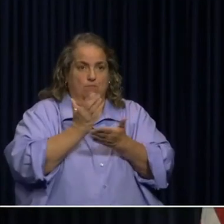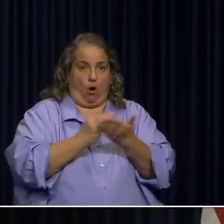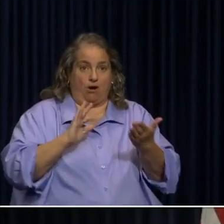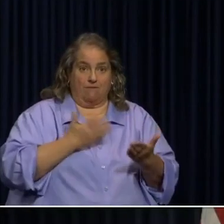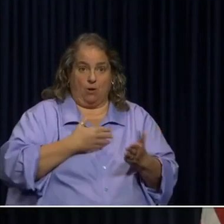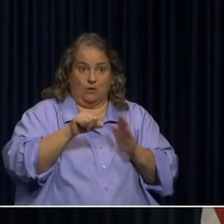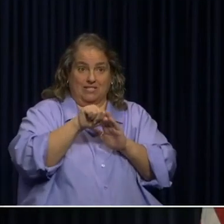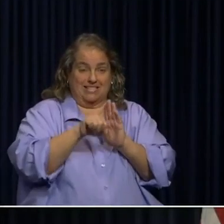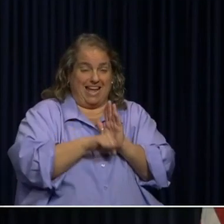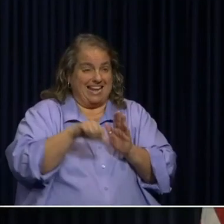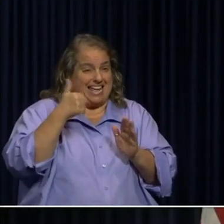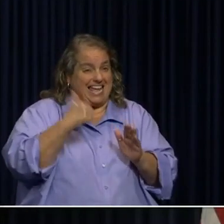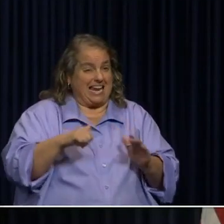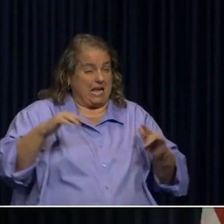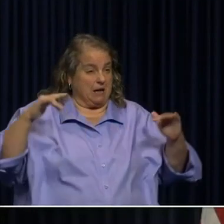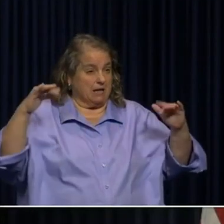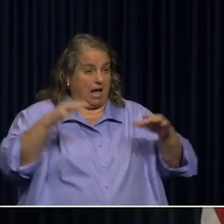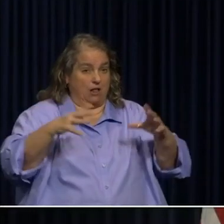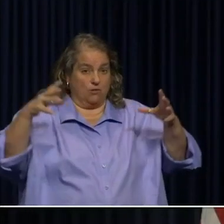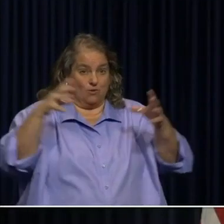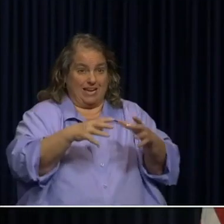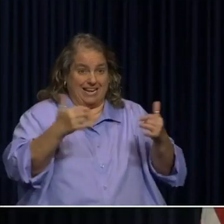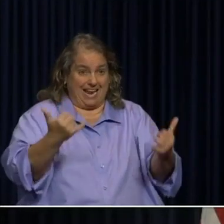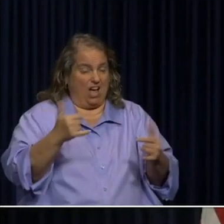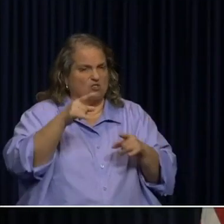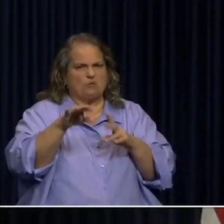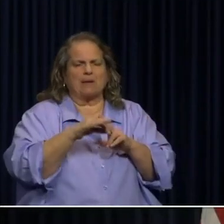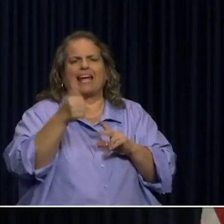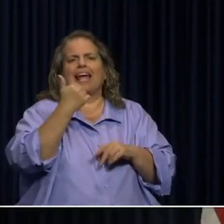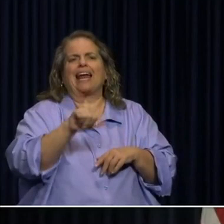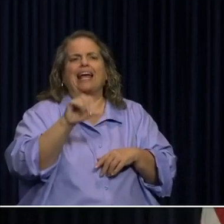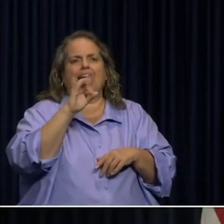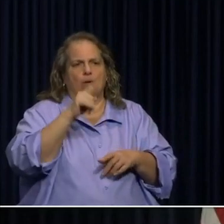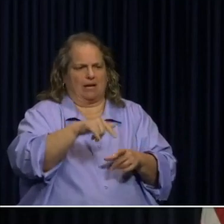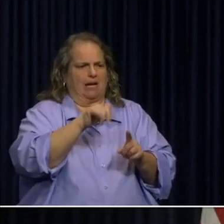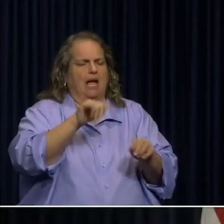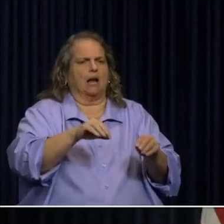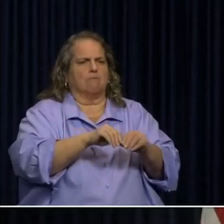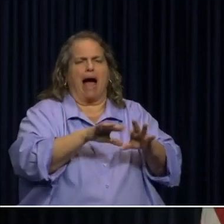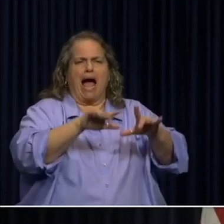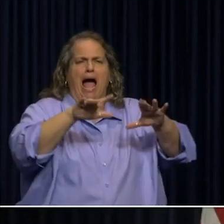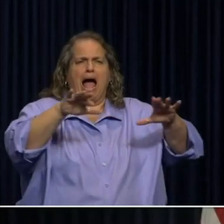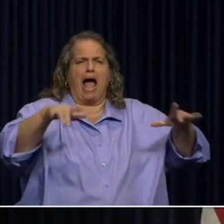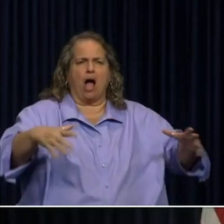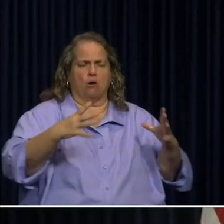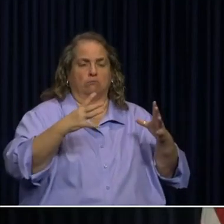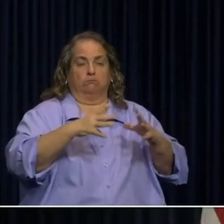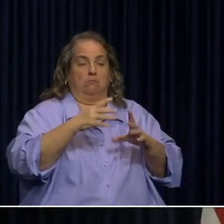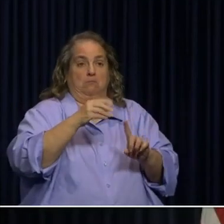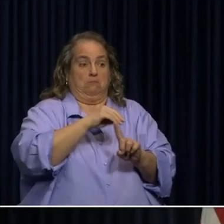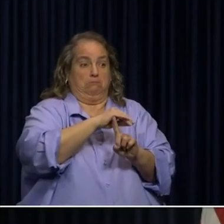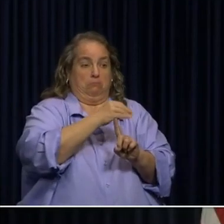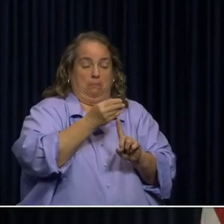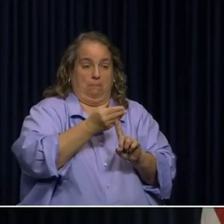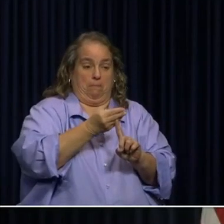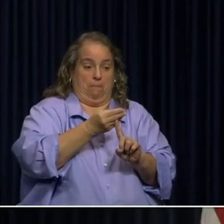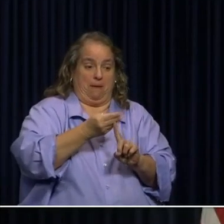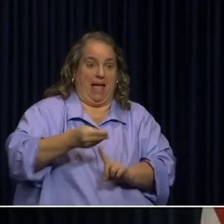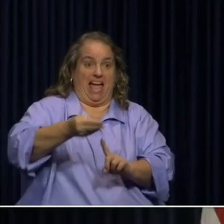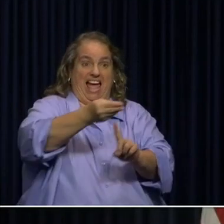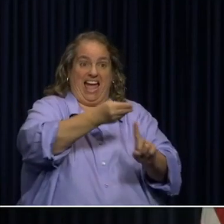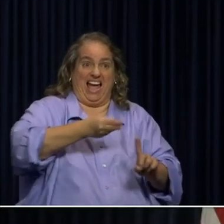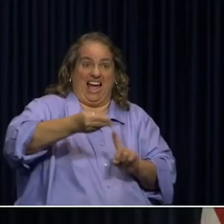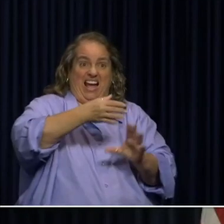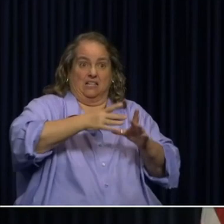mass gathering that's held right now, pick your county, can blow up like we have seen in some of